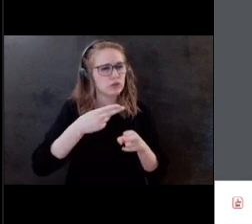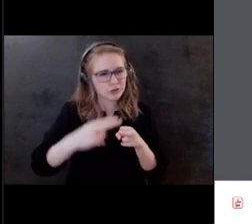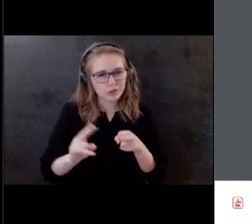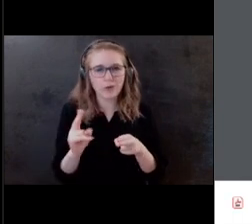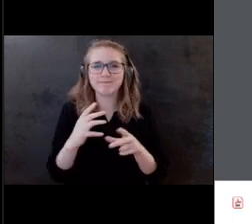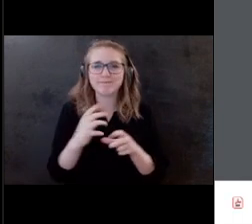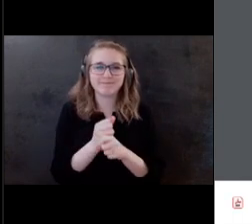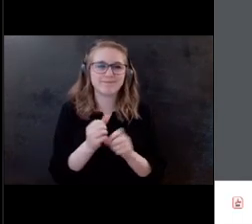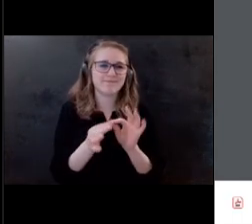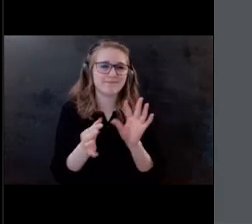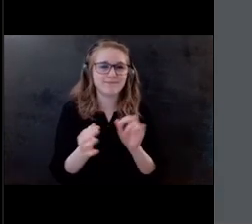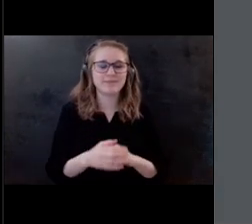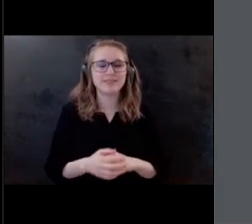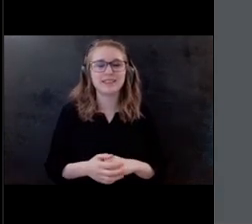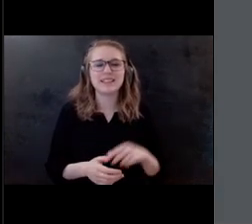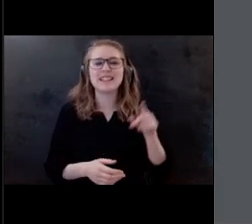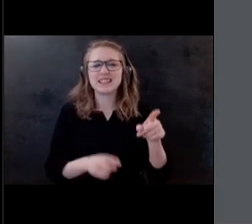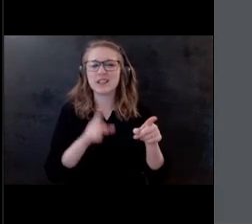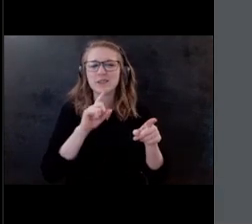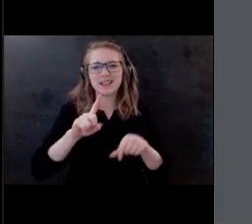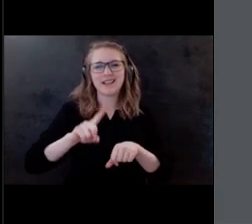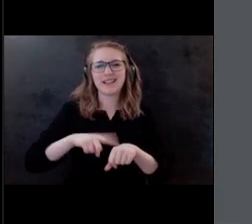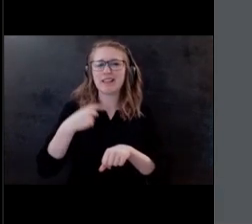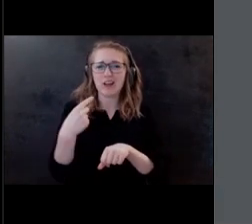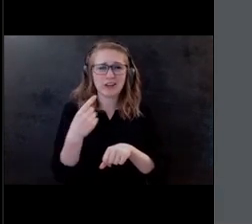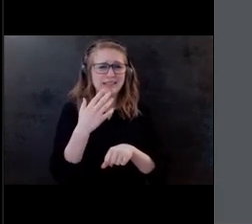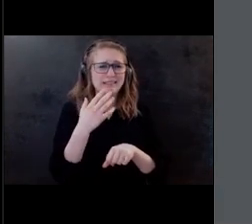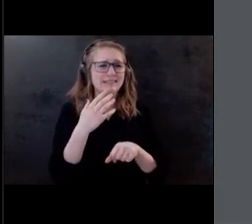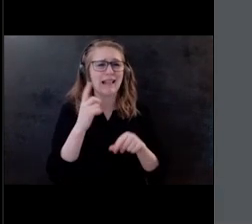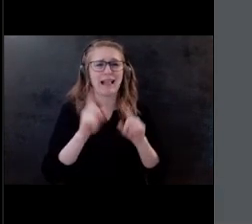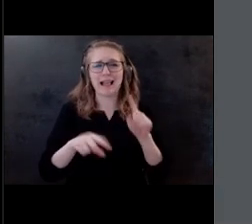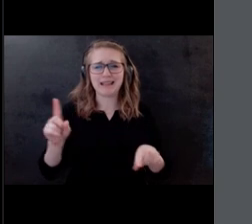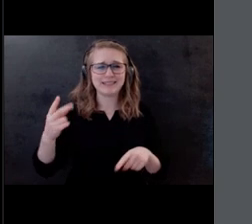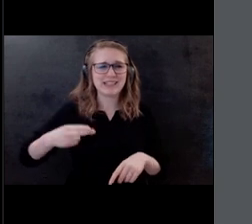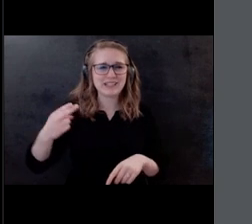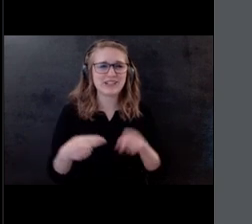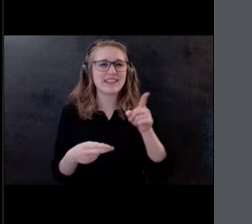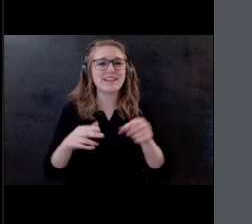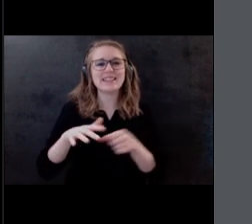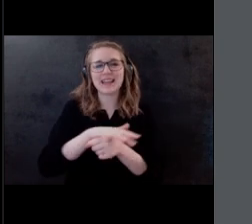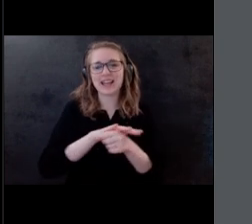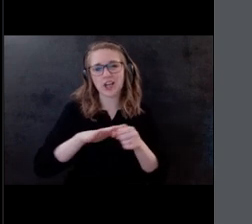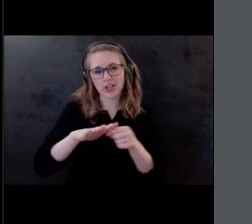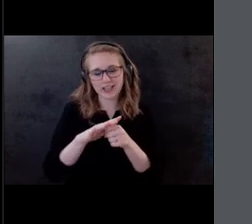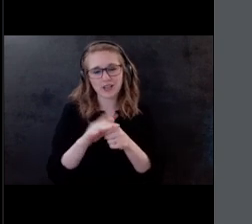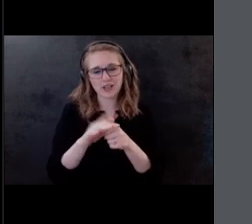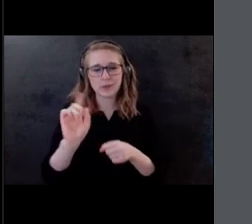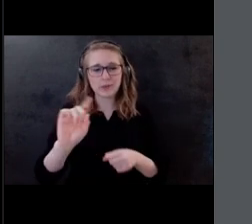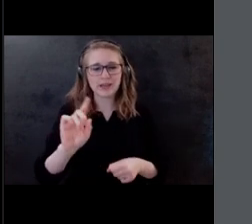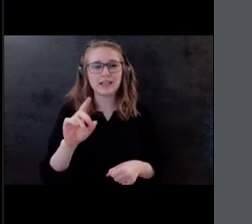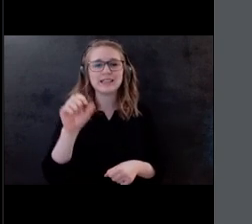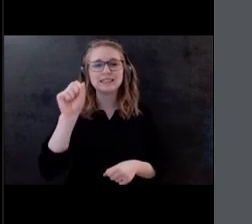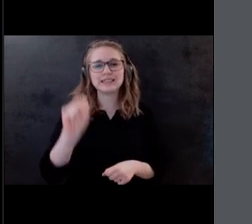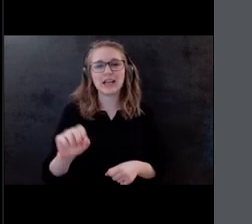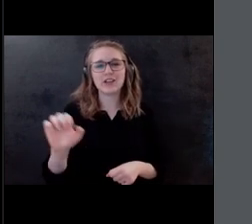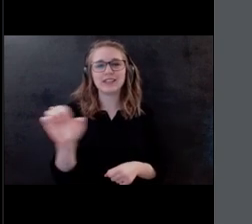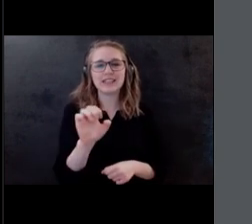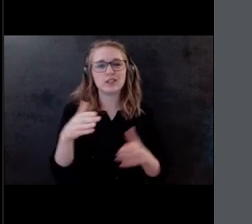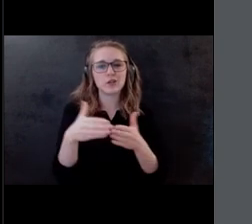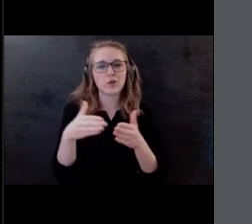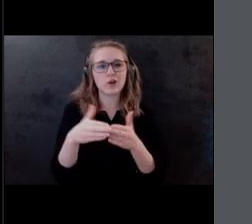This has got a pretty long and colorful history. The site is located at the southeast corner of